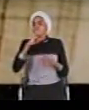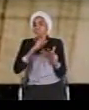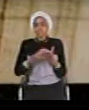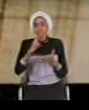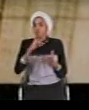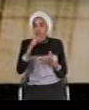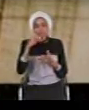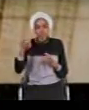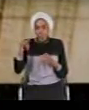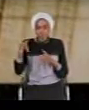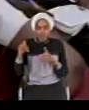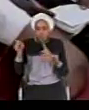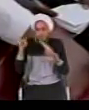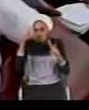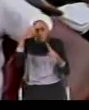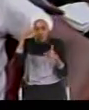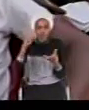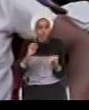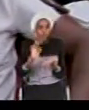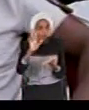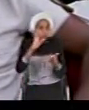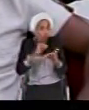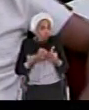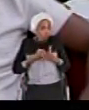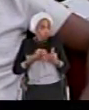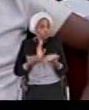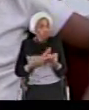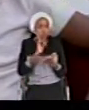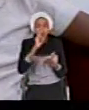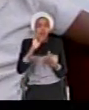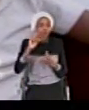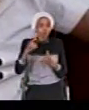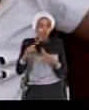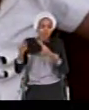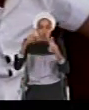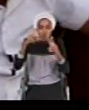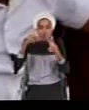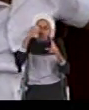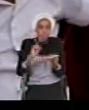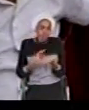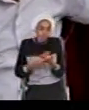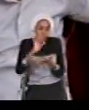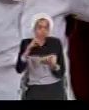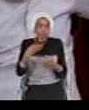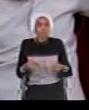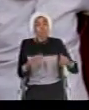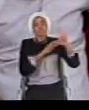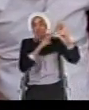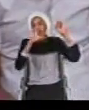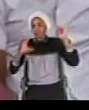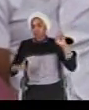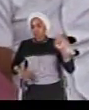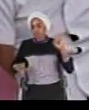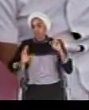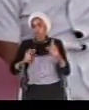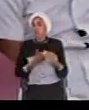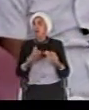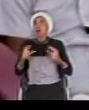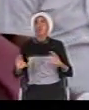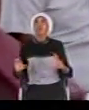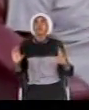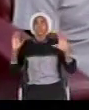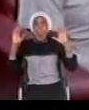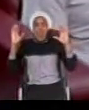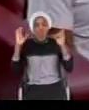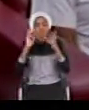own glory. You're seeking only the glory of Christ. Our commitment to the